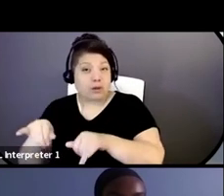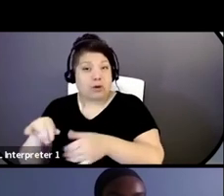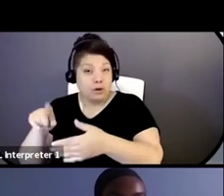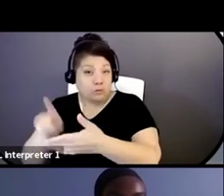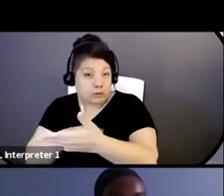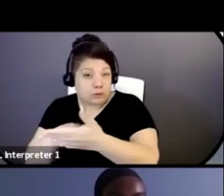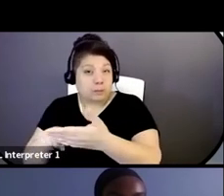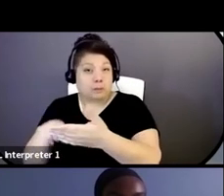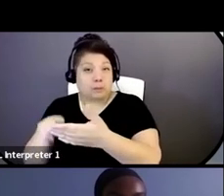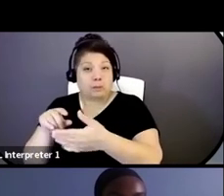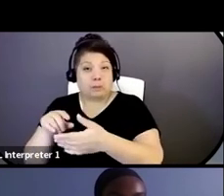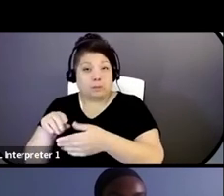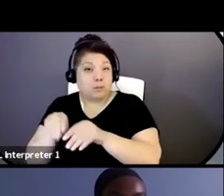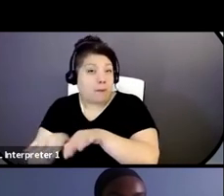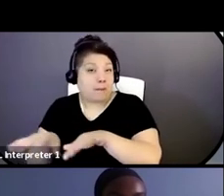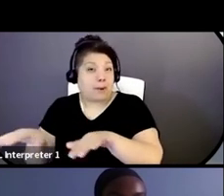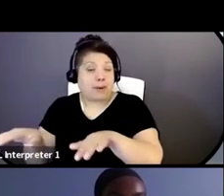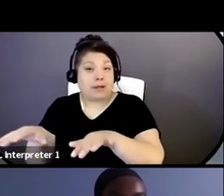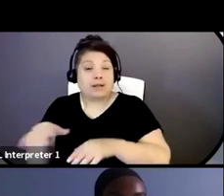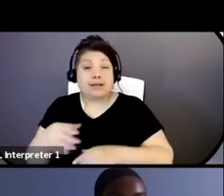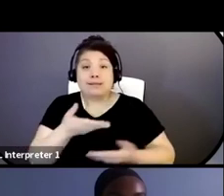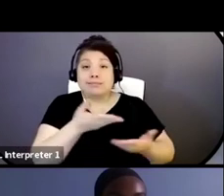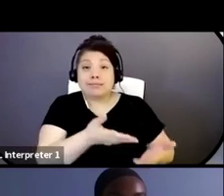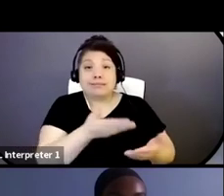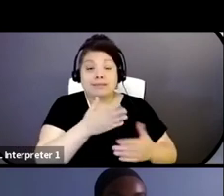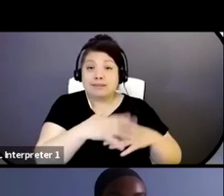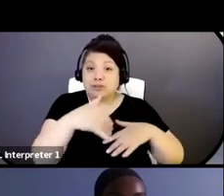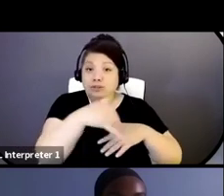our expertise has been